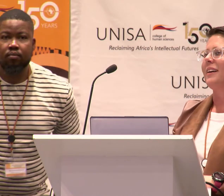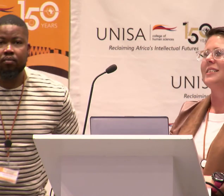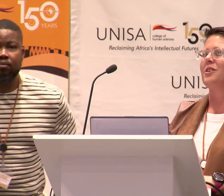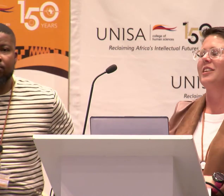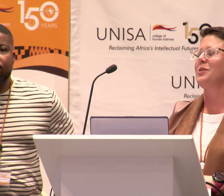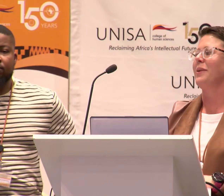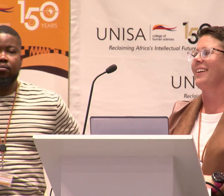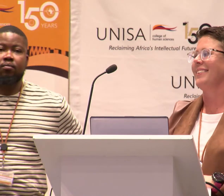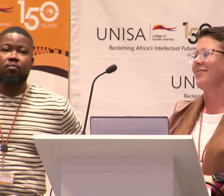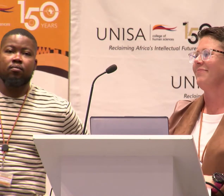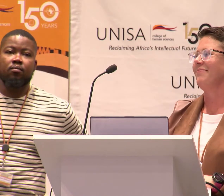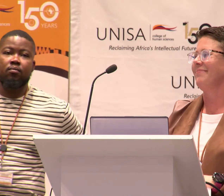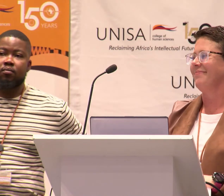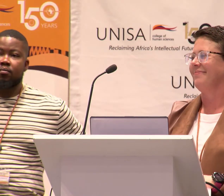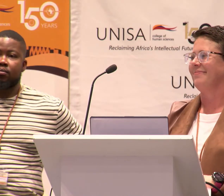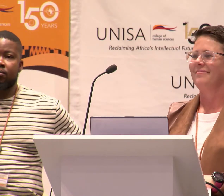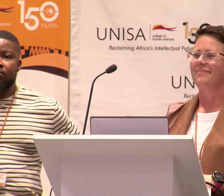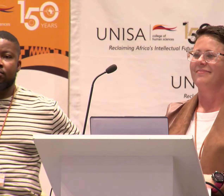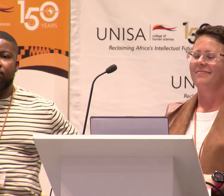The mic is on its way.